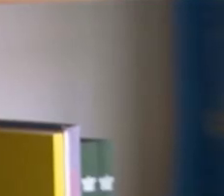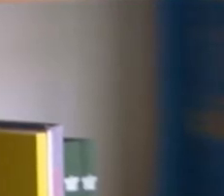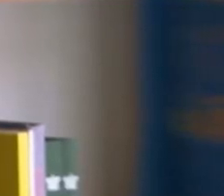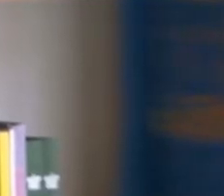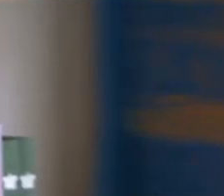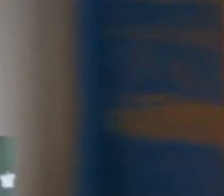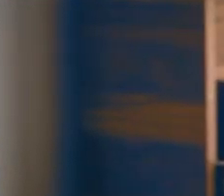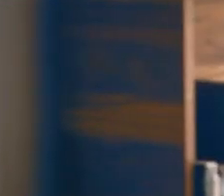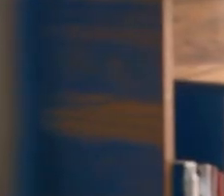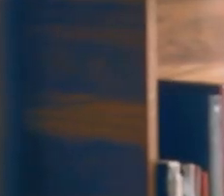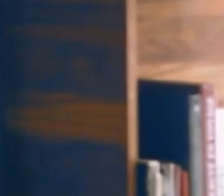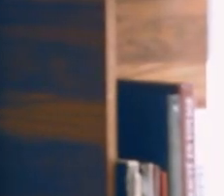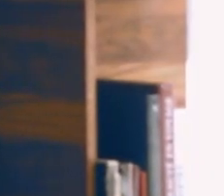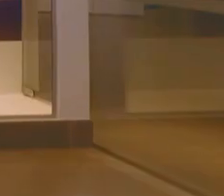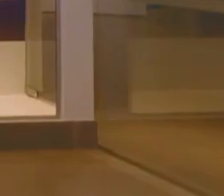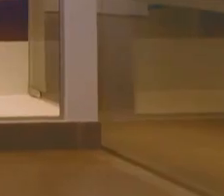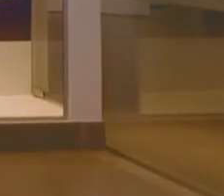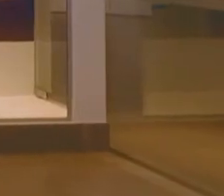Culture.